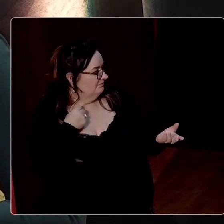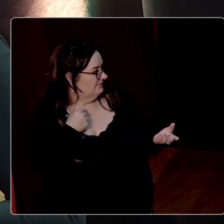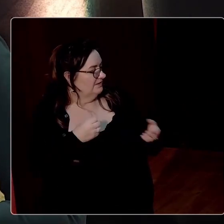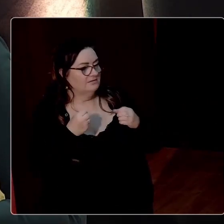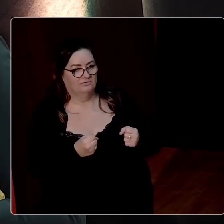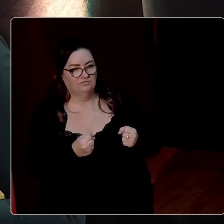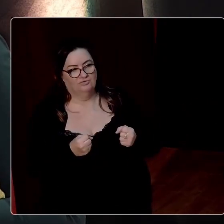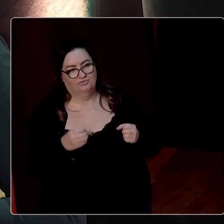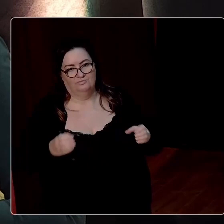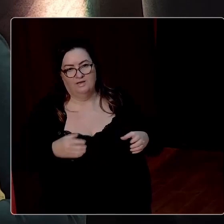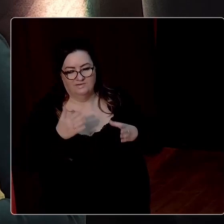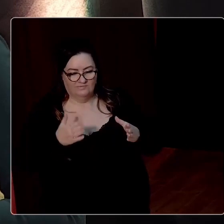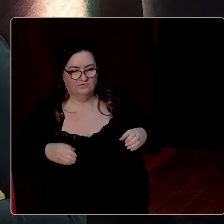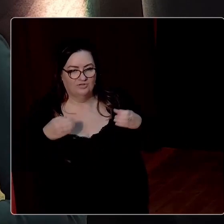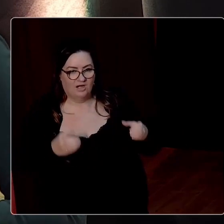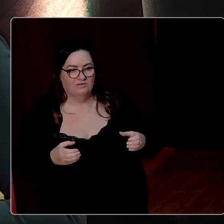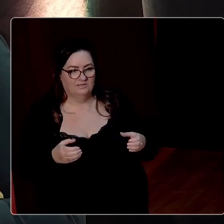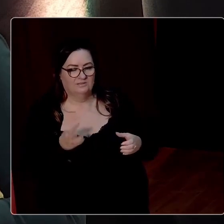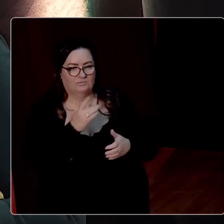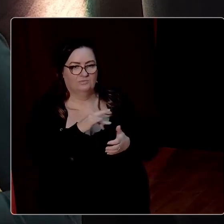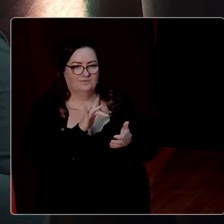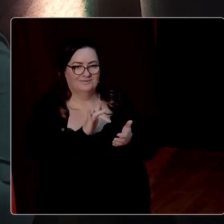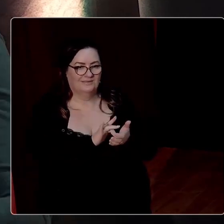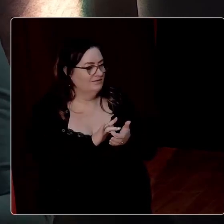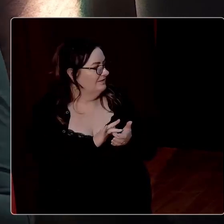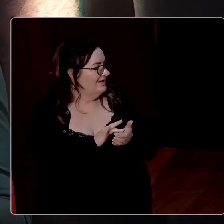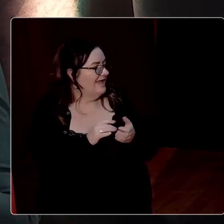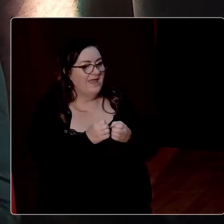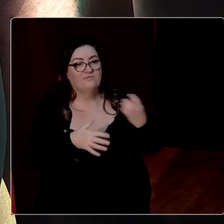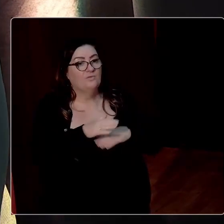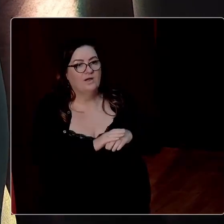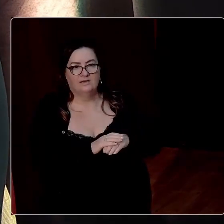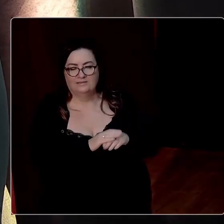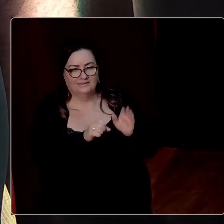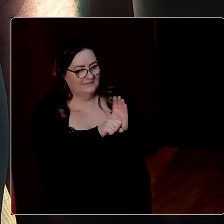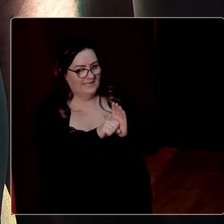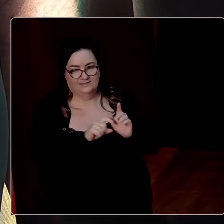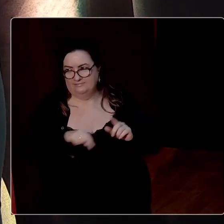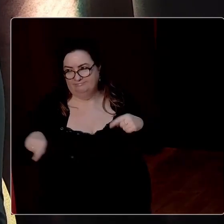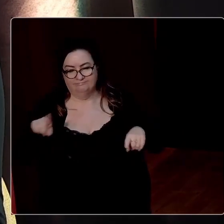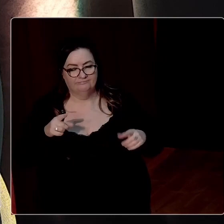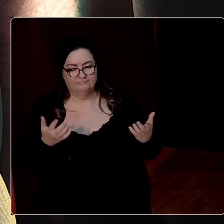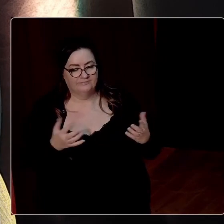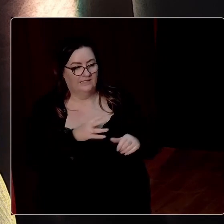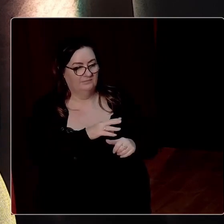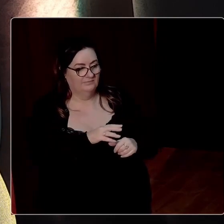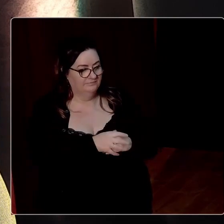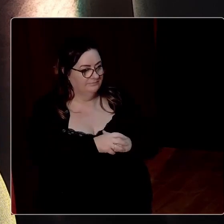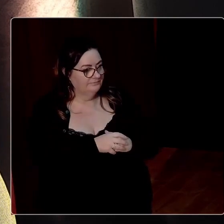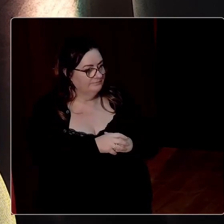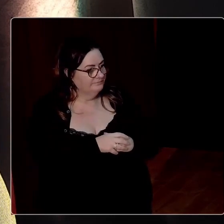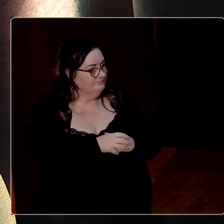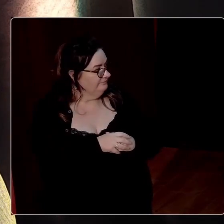denominally based charities were central everywhere, in states as well, to particularly not